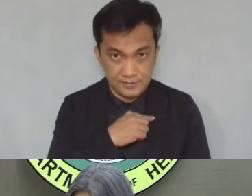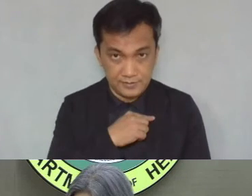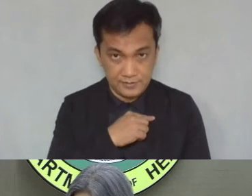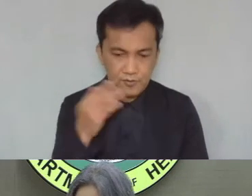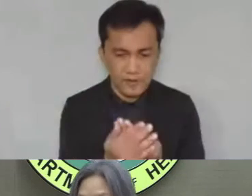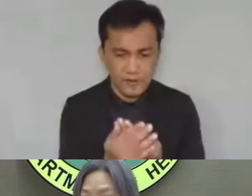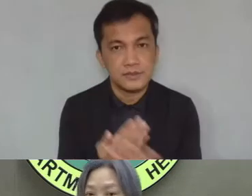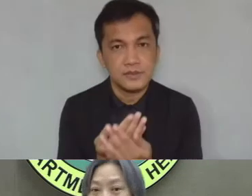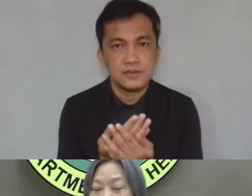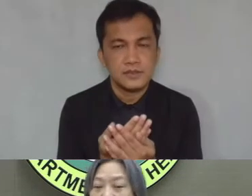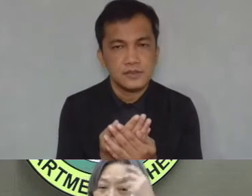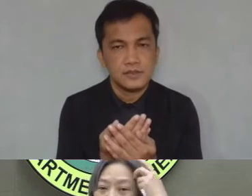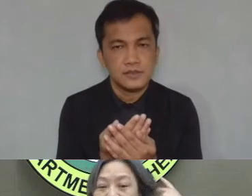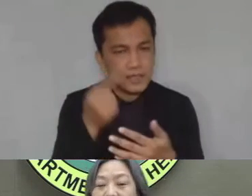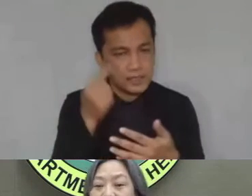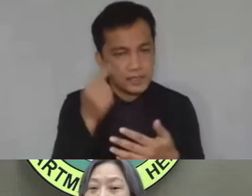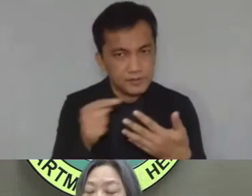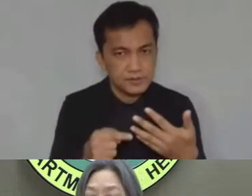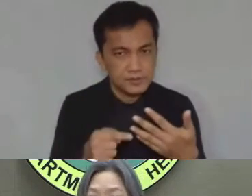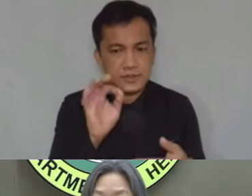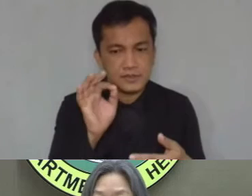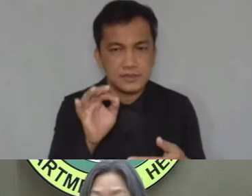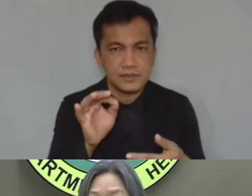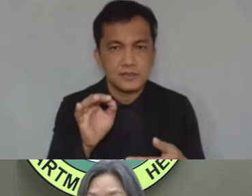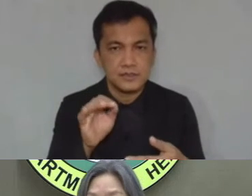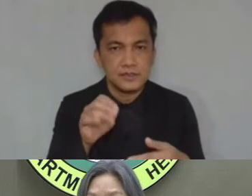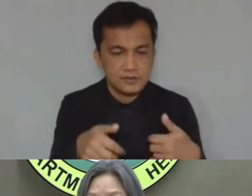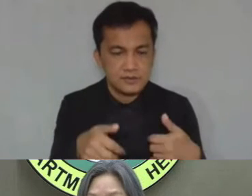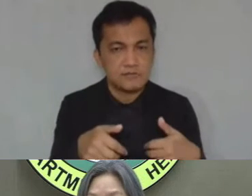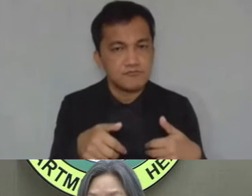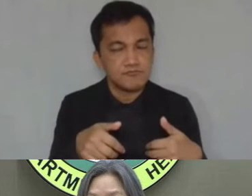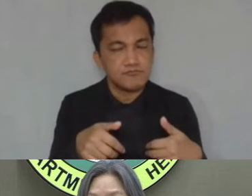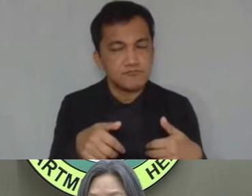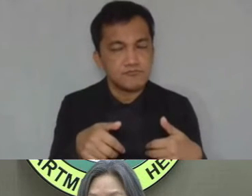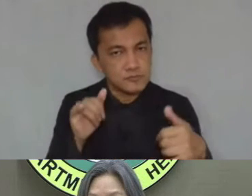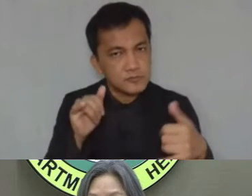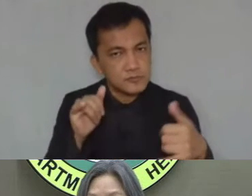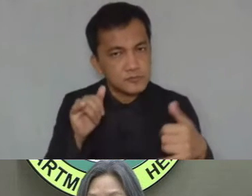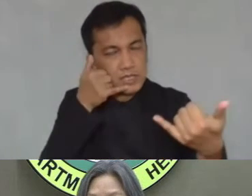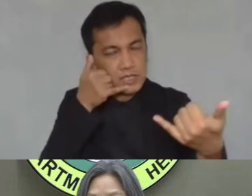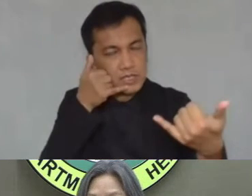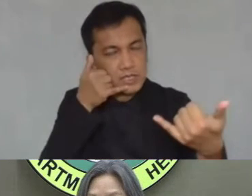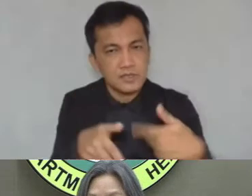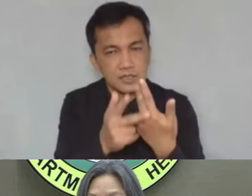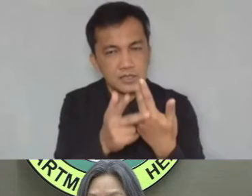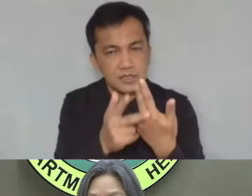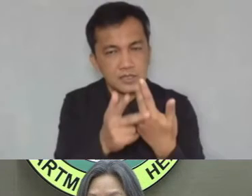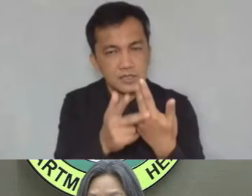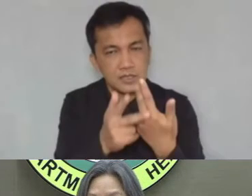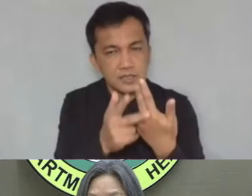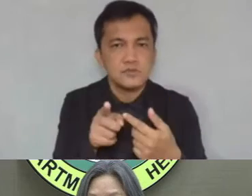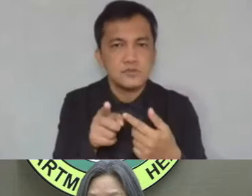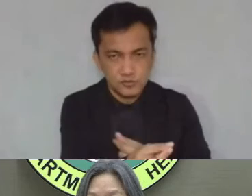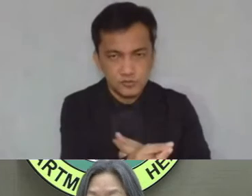you. Yes, we are compiling. So far, we identified 90 telehealth providers or solutions. But it's the